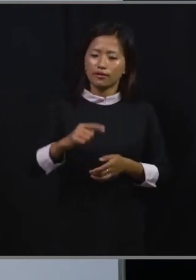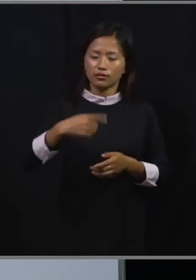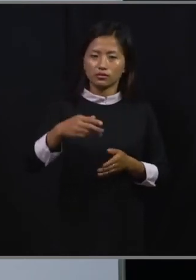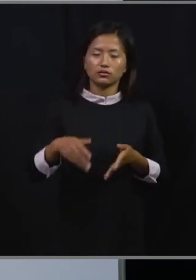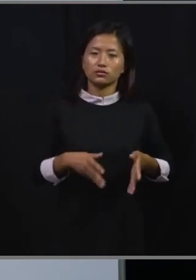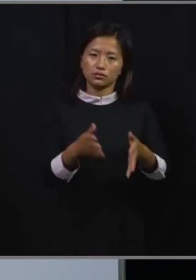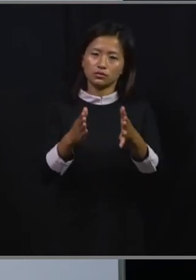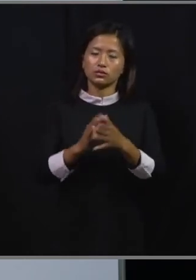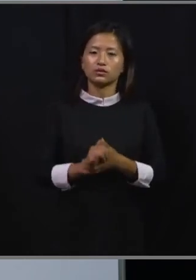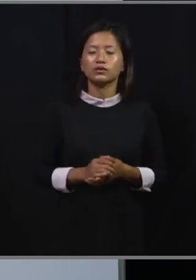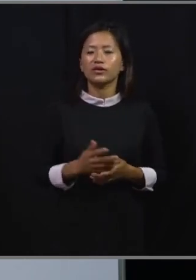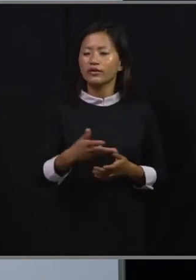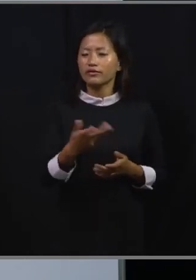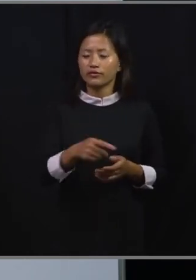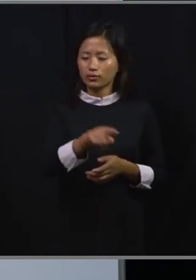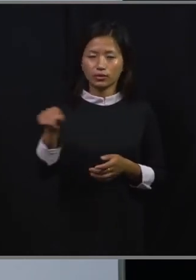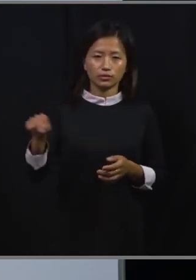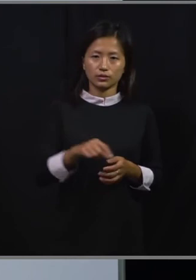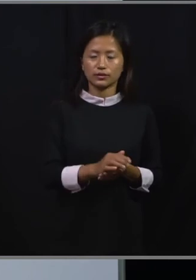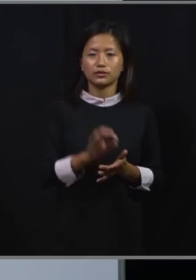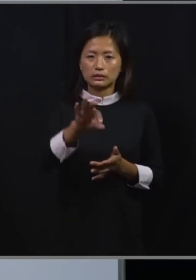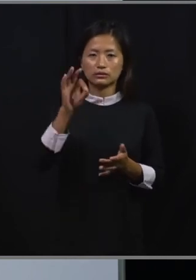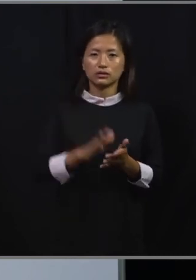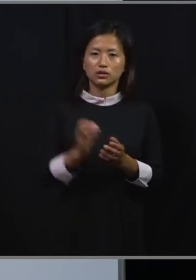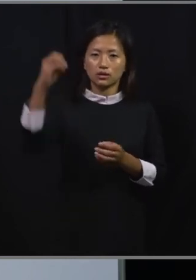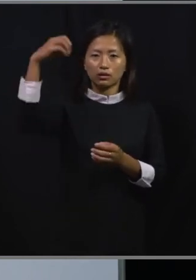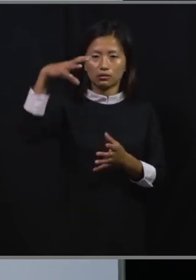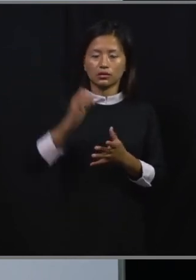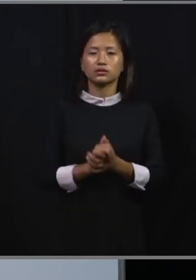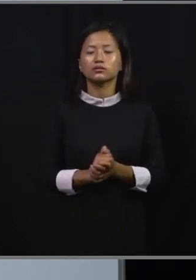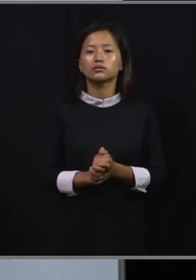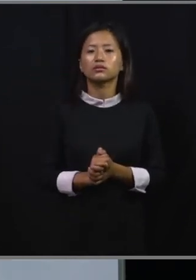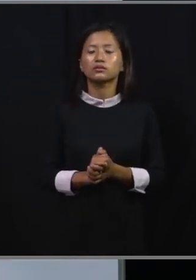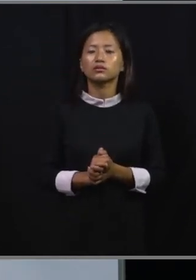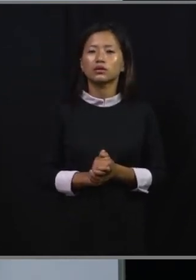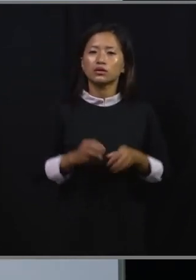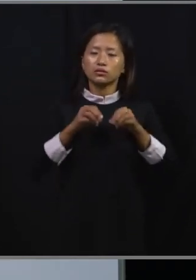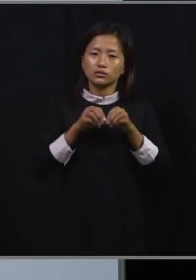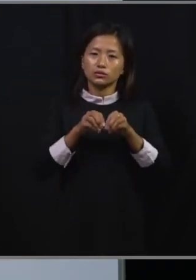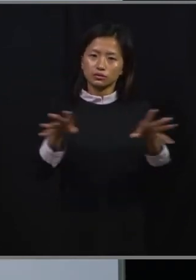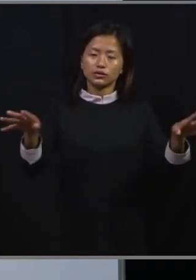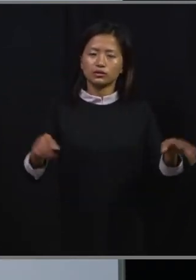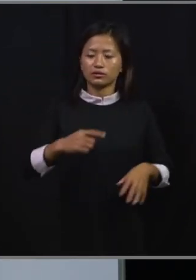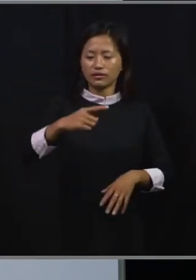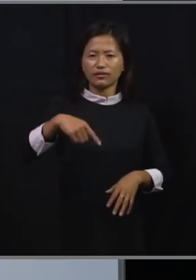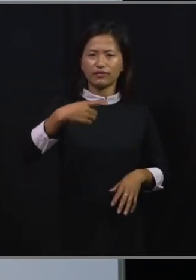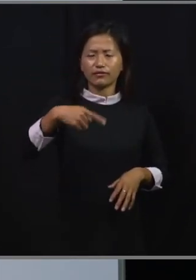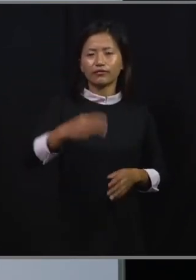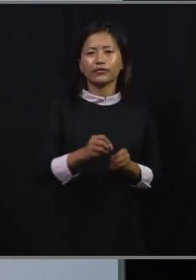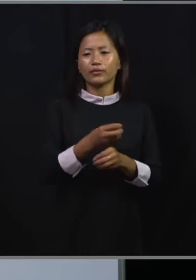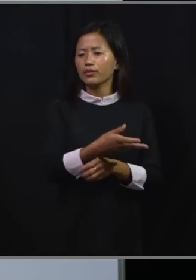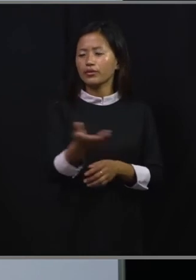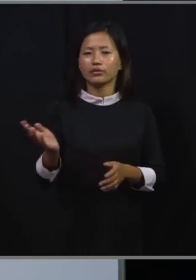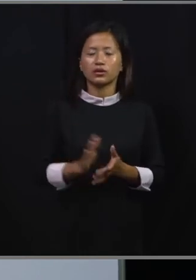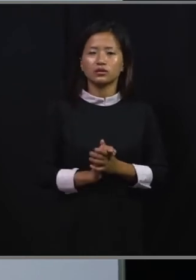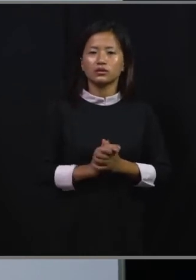okay, everywhere. That is why when we on the light, okay, light will, light will spread out everywhere. That is why